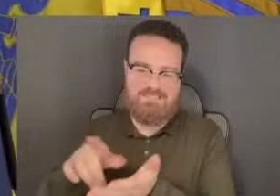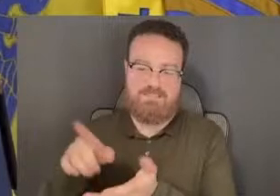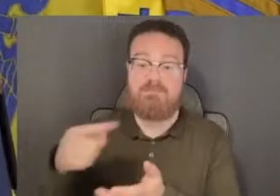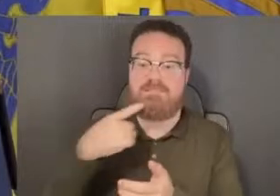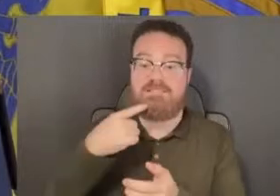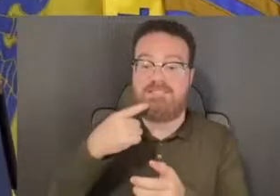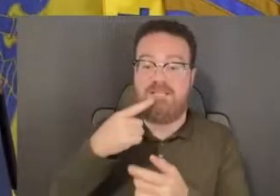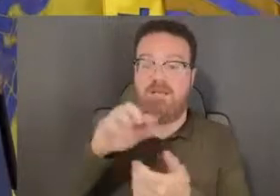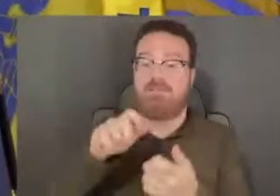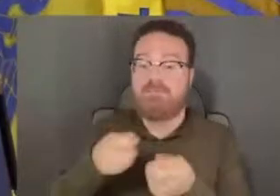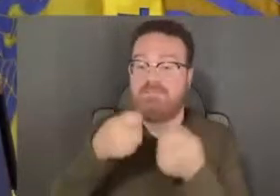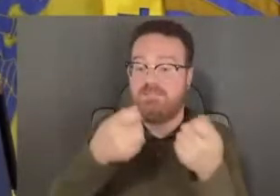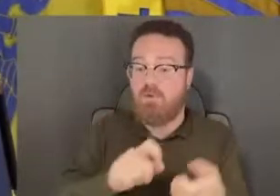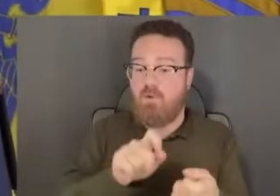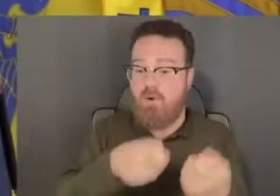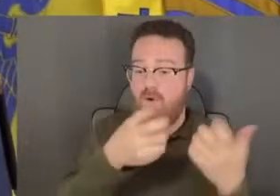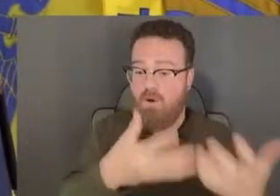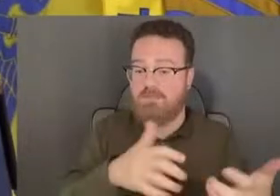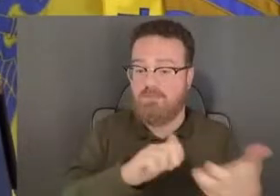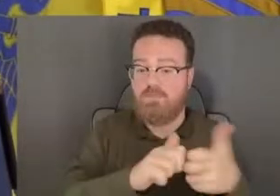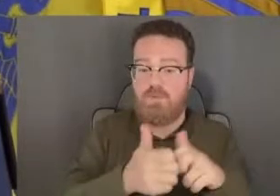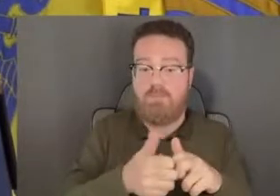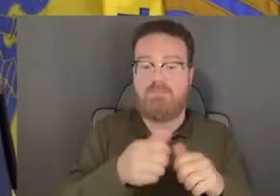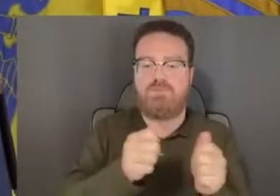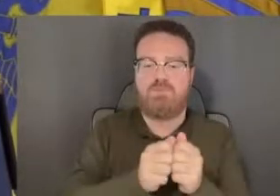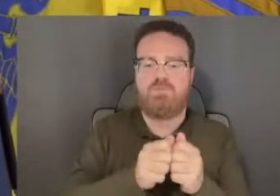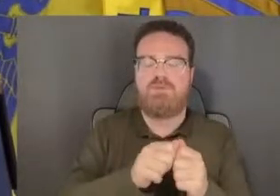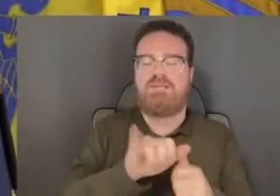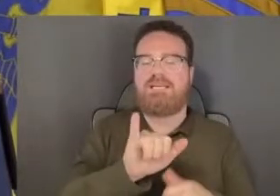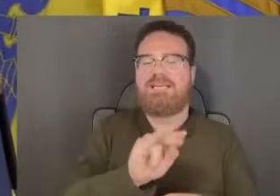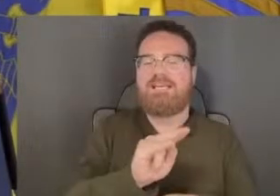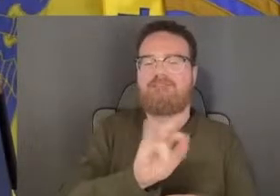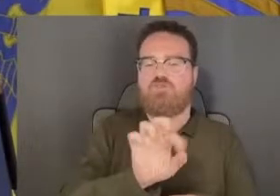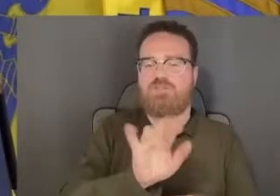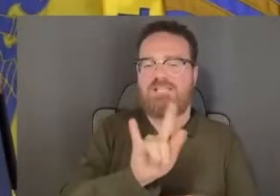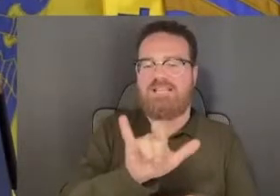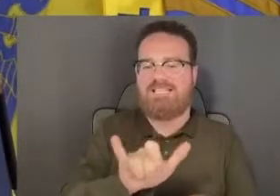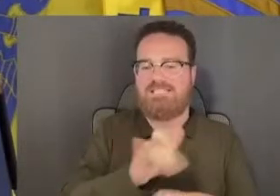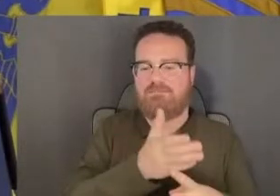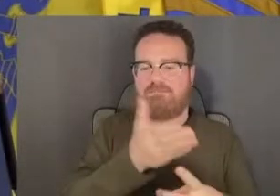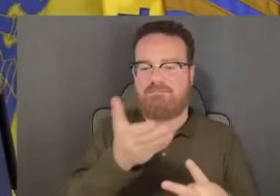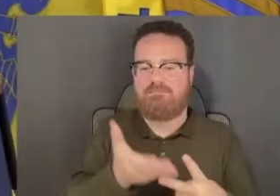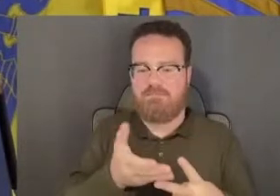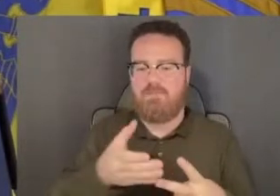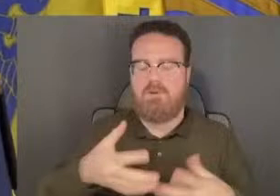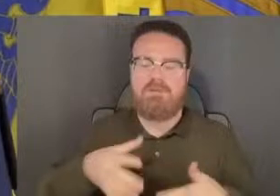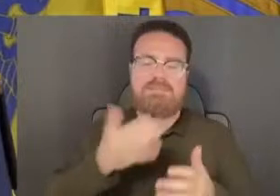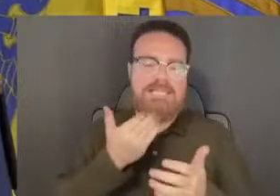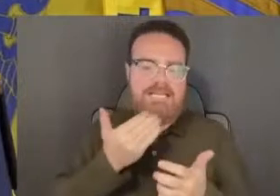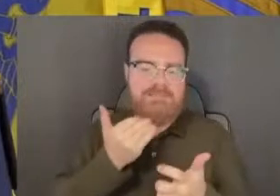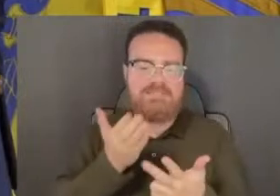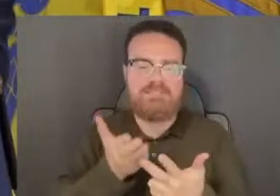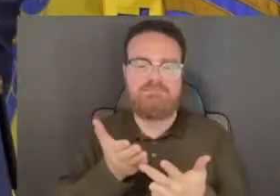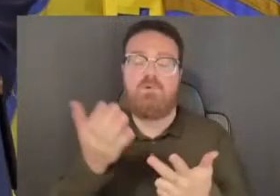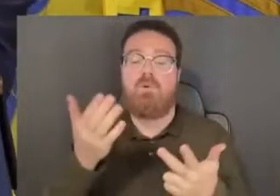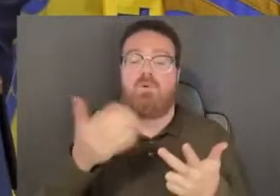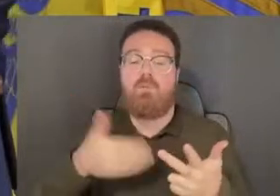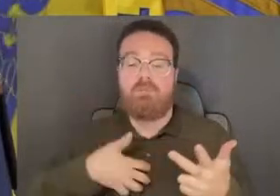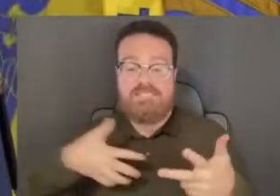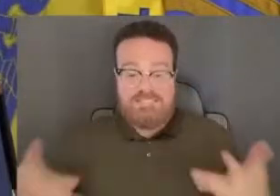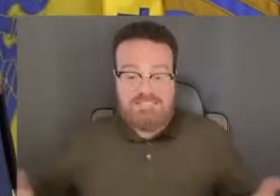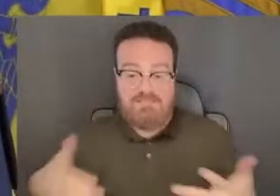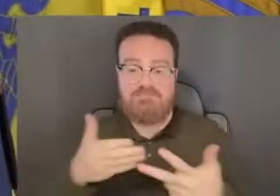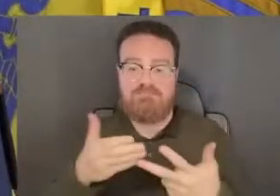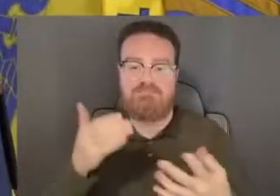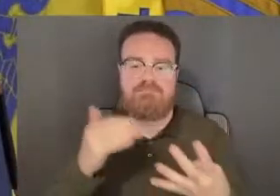infertility, diabetes, obesity, attention deficit disorder, and many other health problems. And it referred to that group